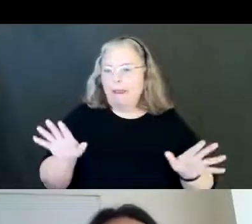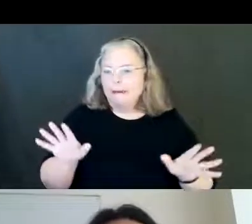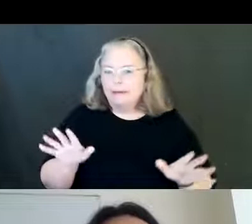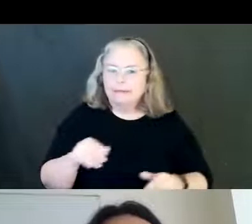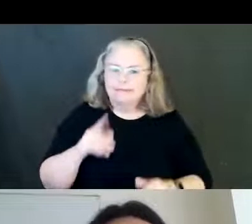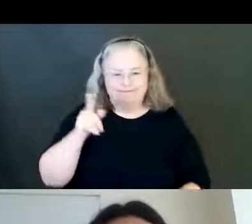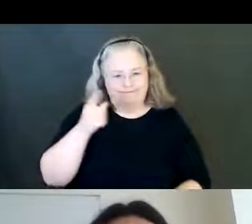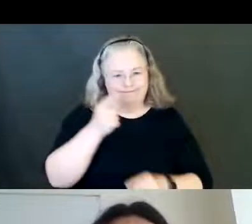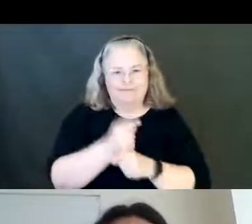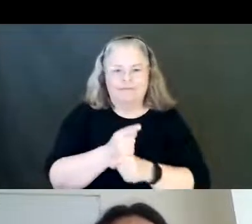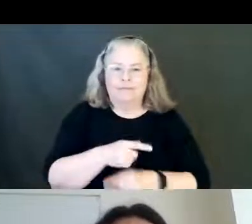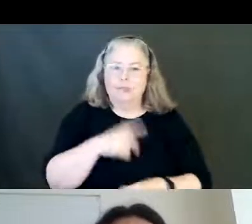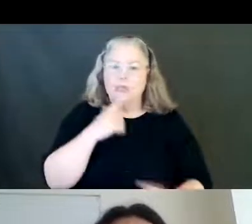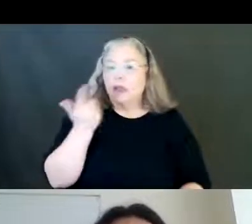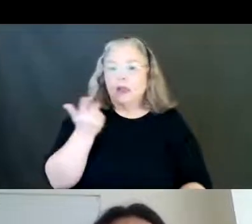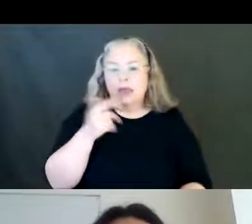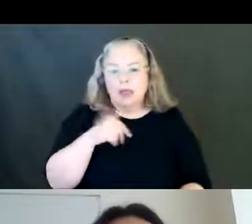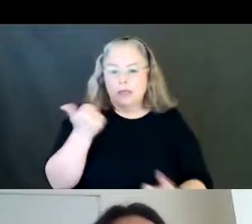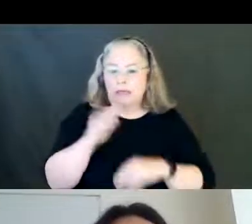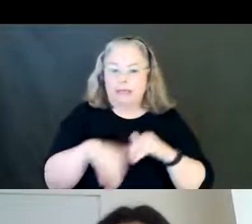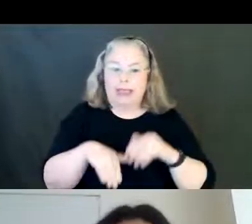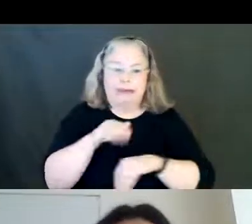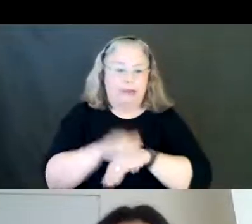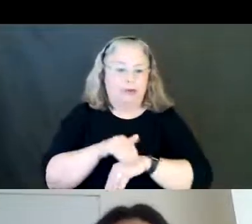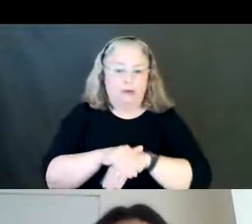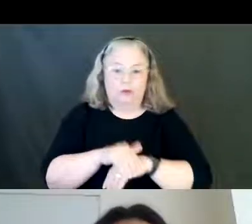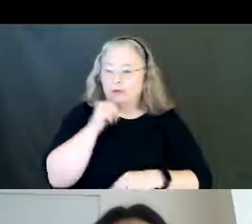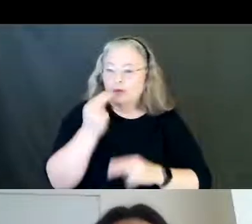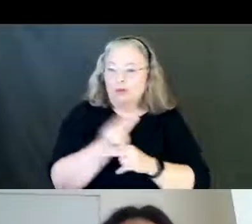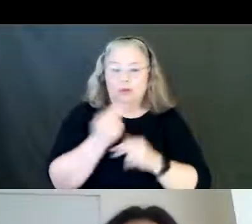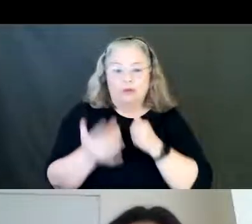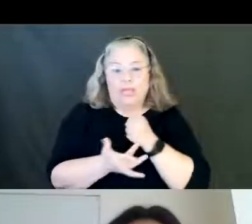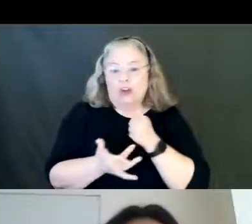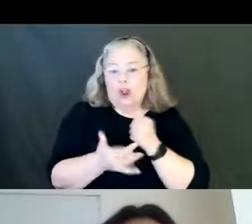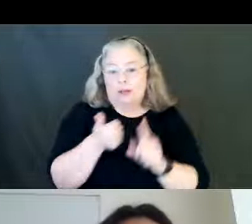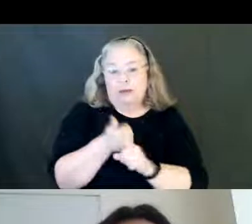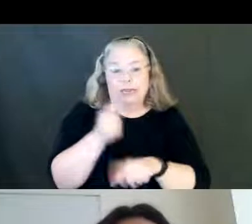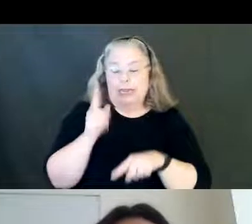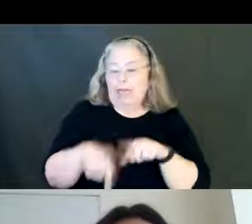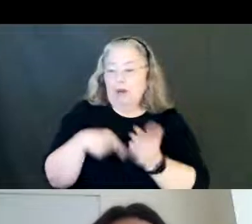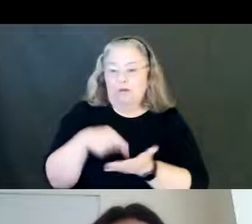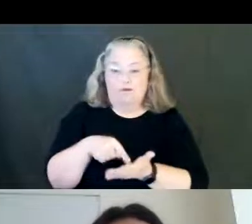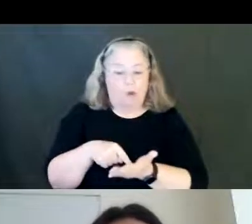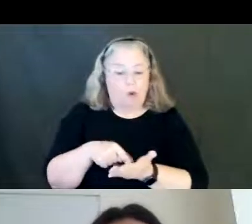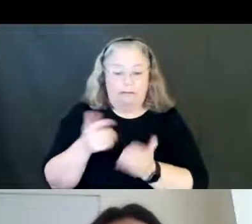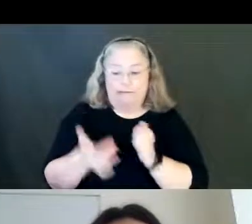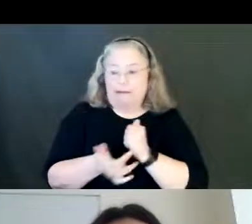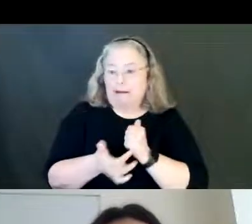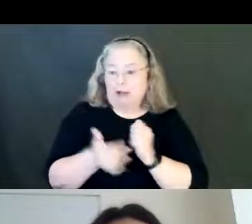Languages other than English. Yeah, clients don't use technology, can't afford technology.